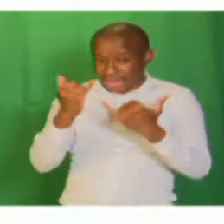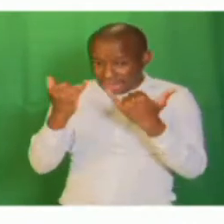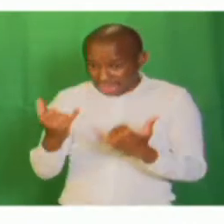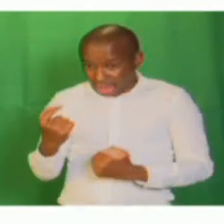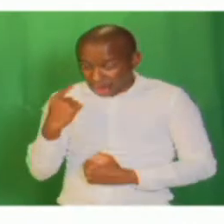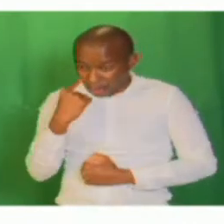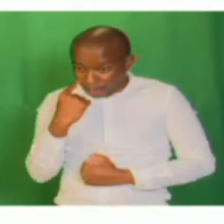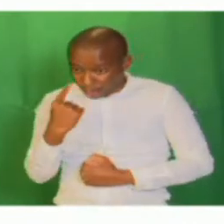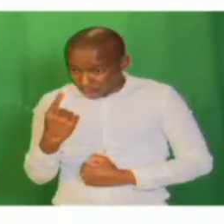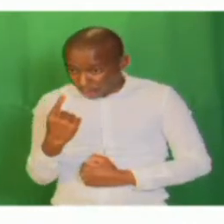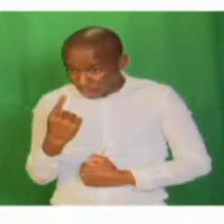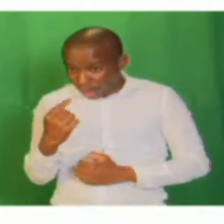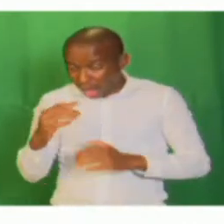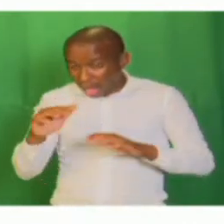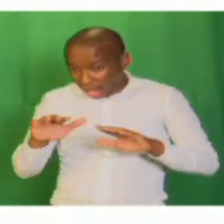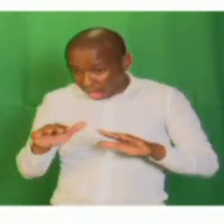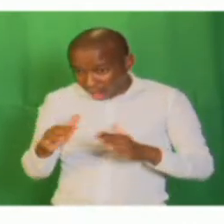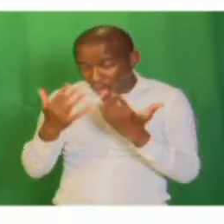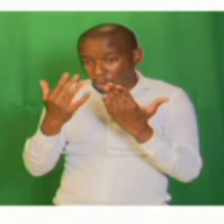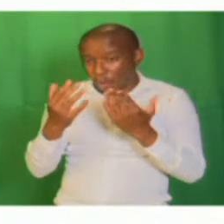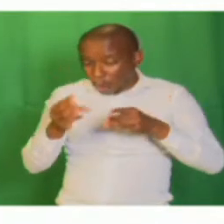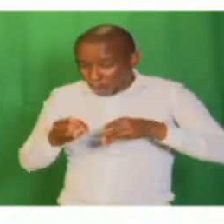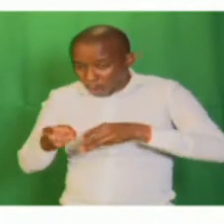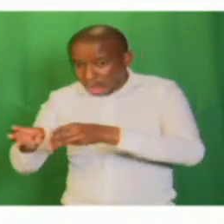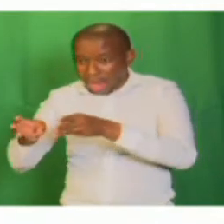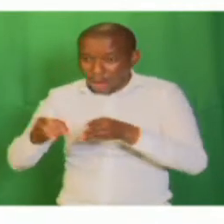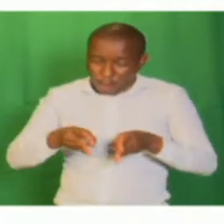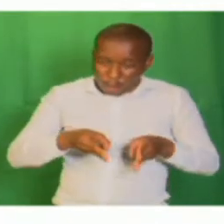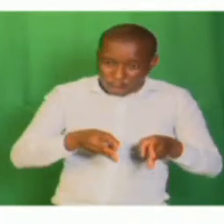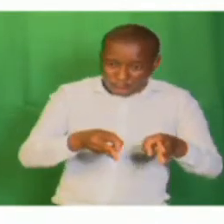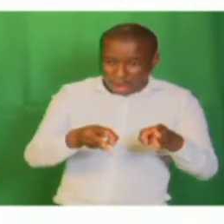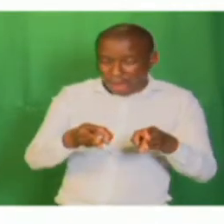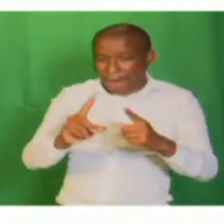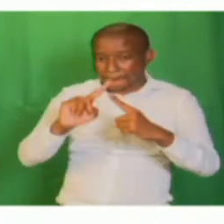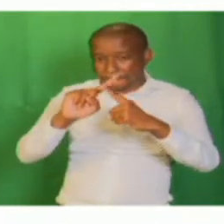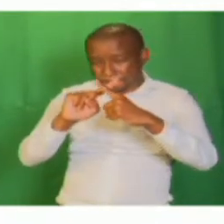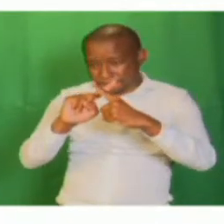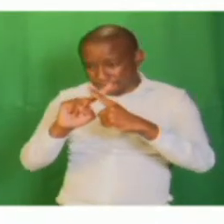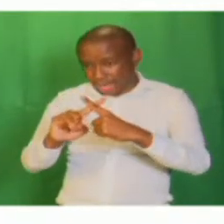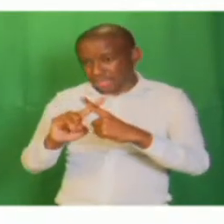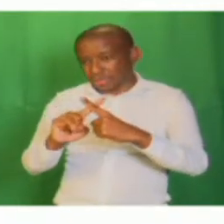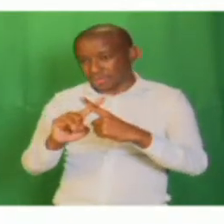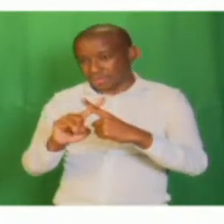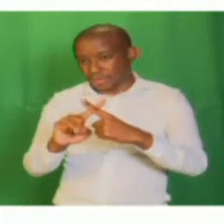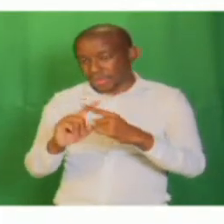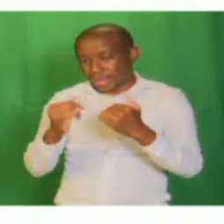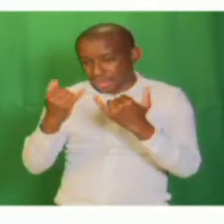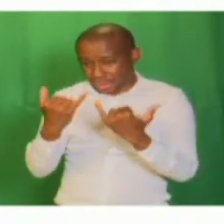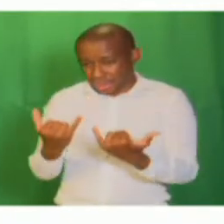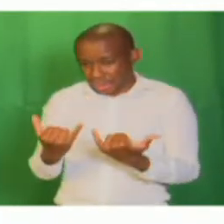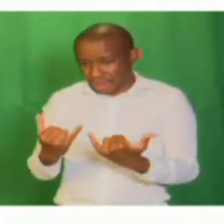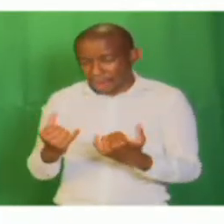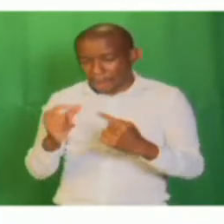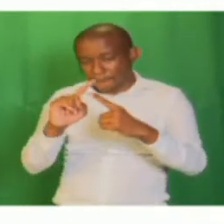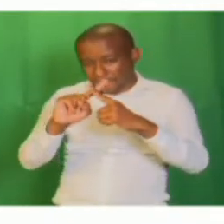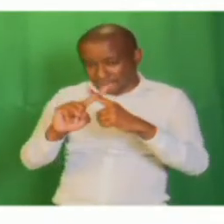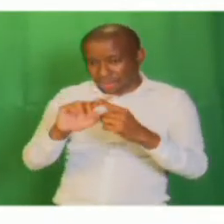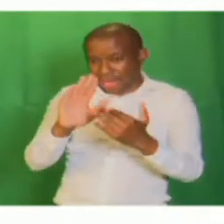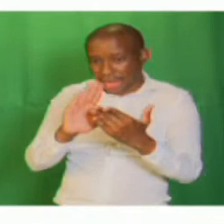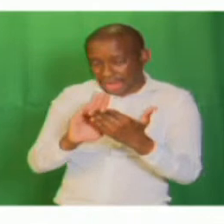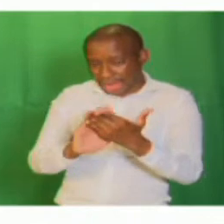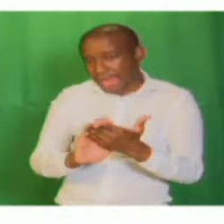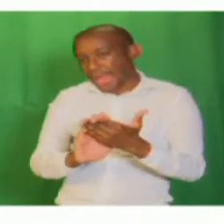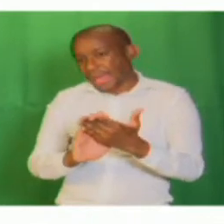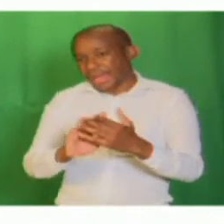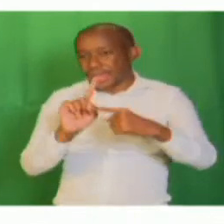at the distributive property of multiplication over addition. Now let us